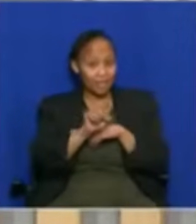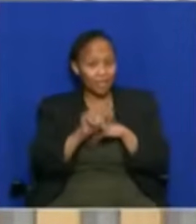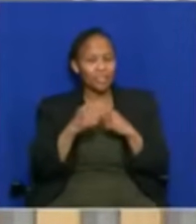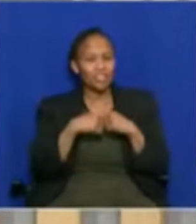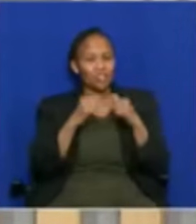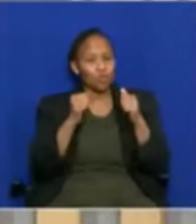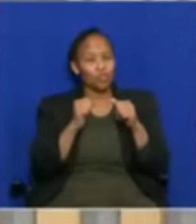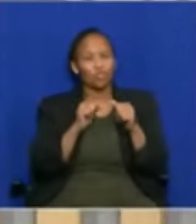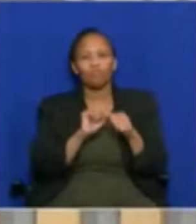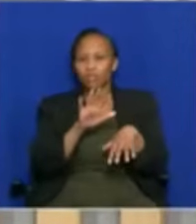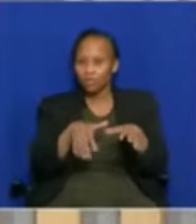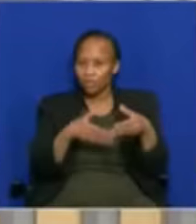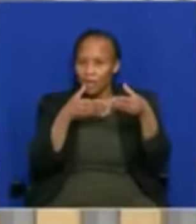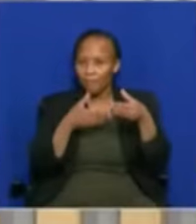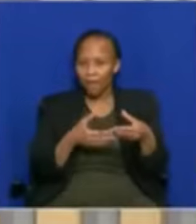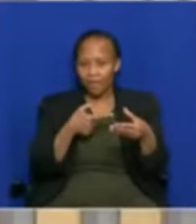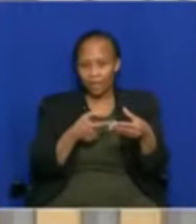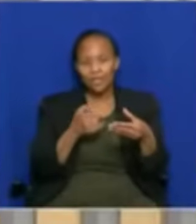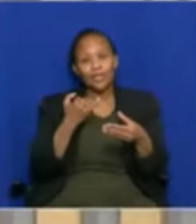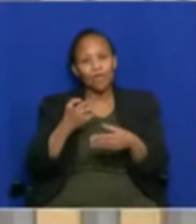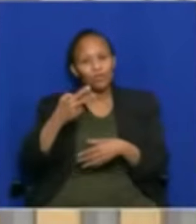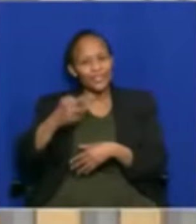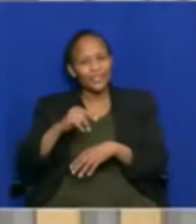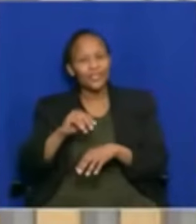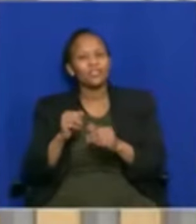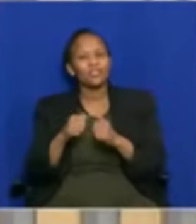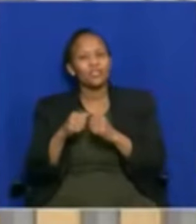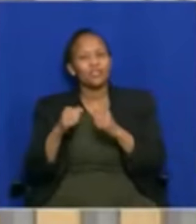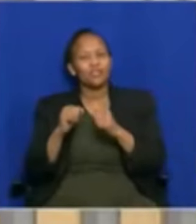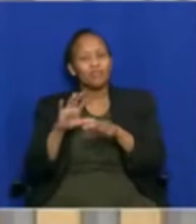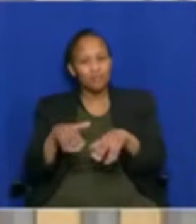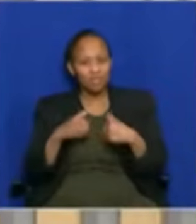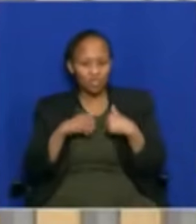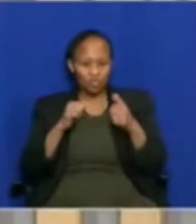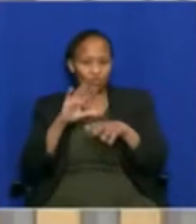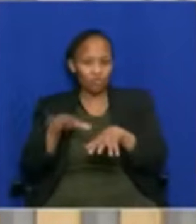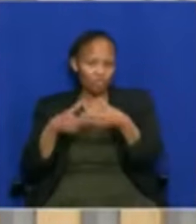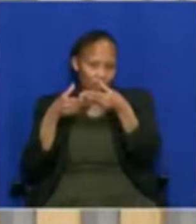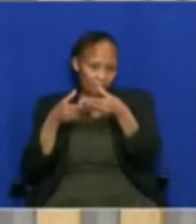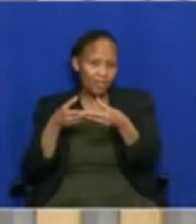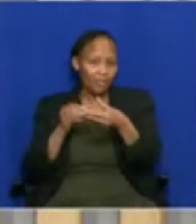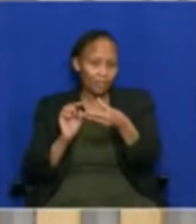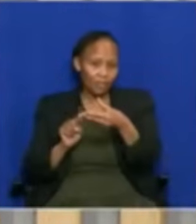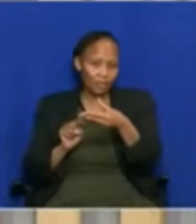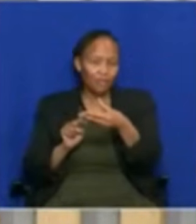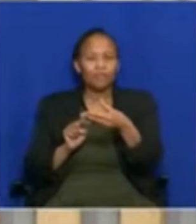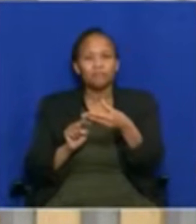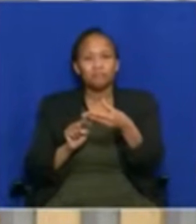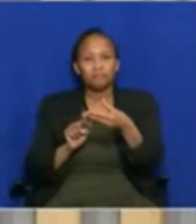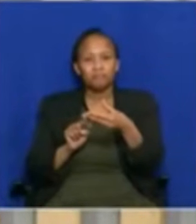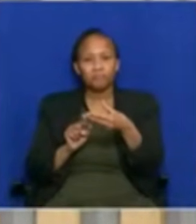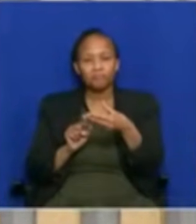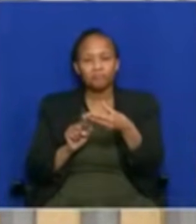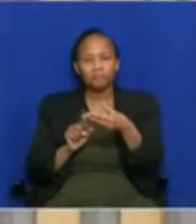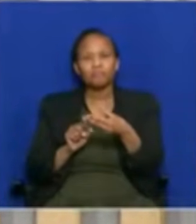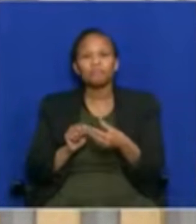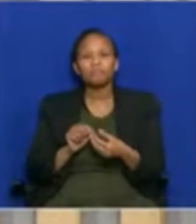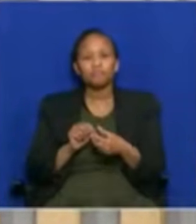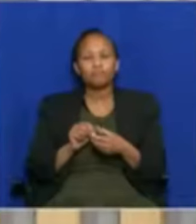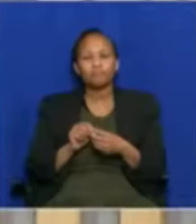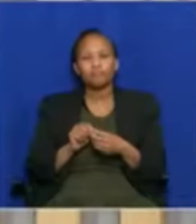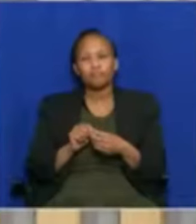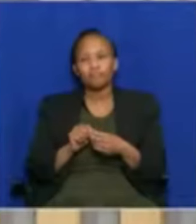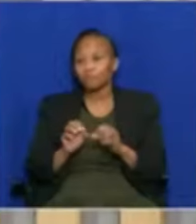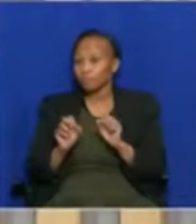second disclosure bundle. No, Thank you. That's fine. Then I think you accept my